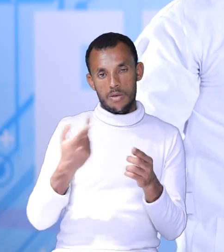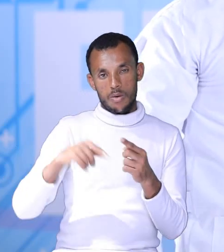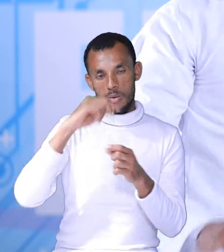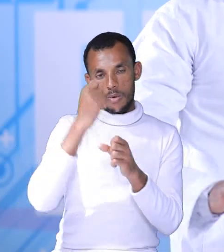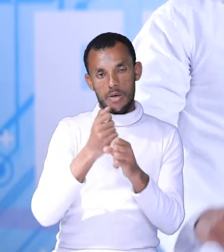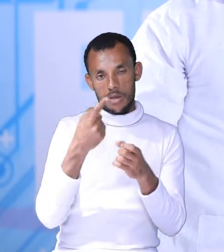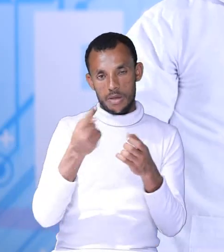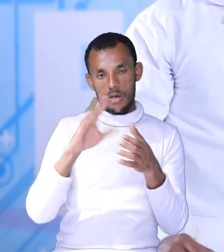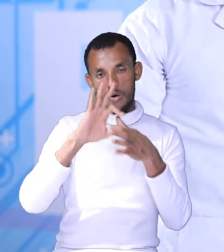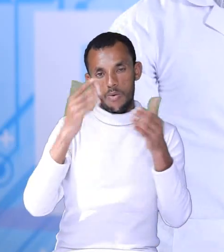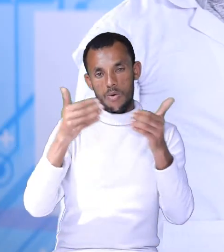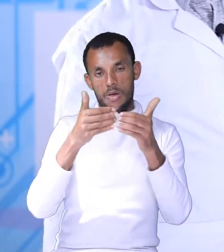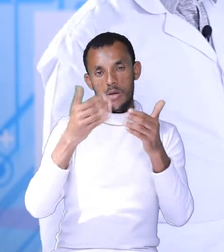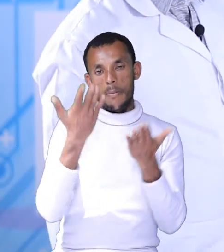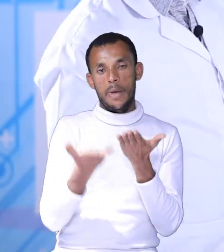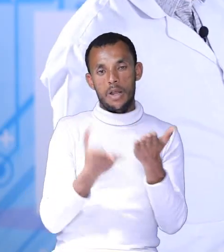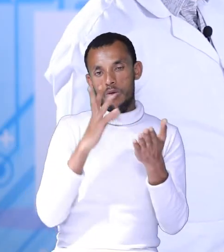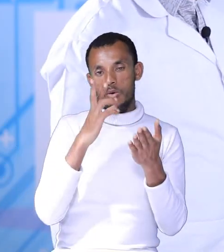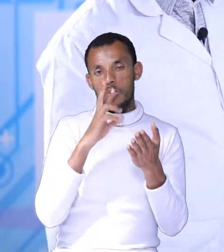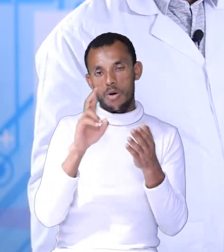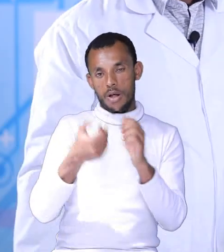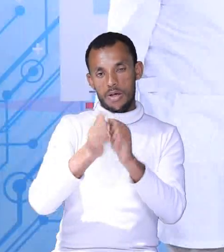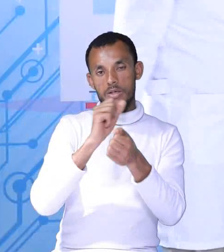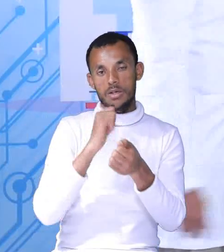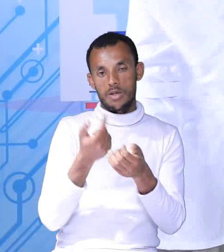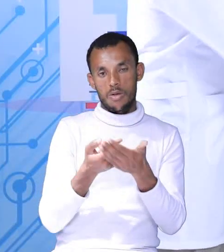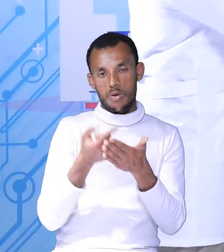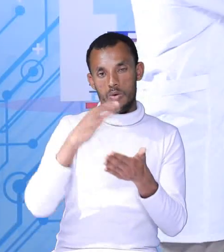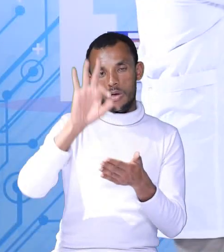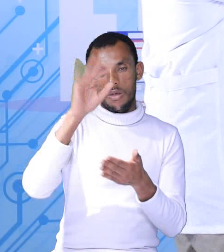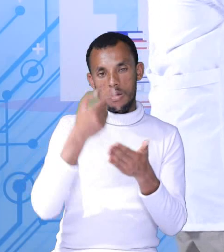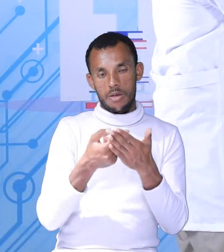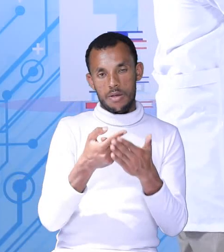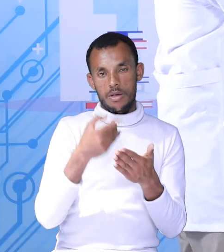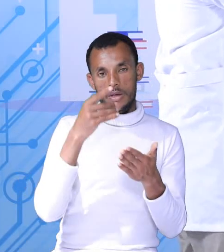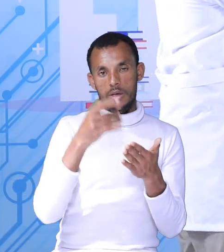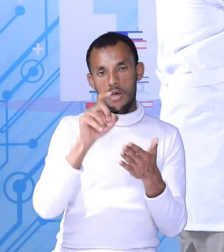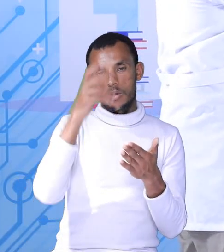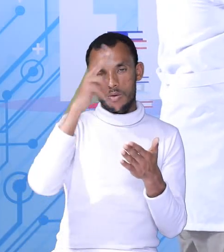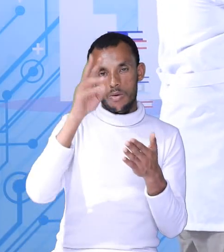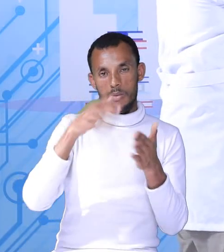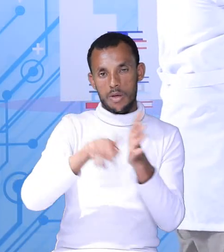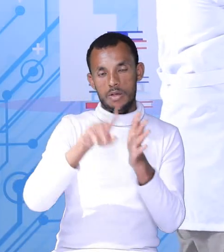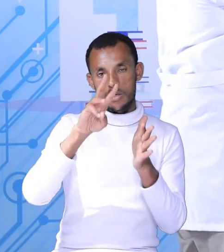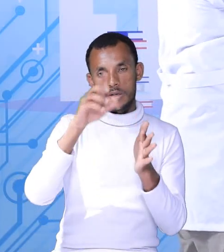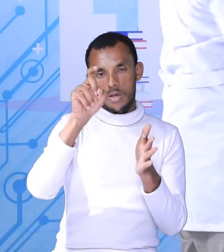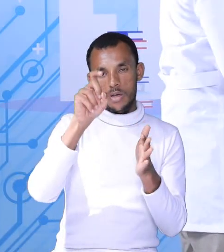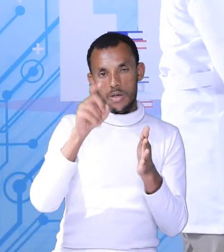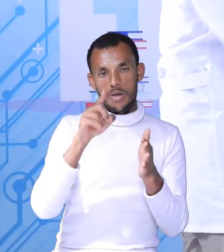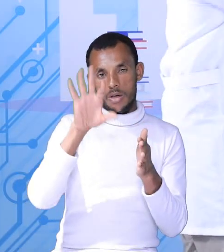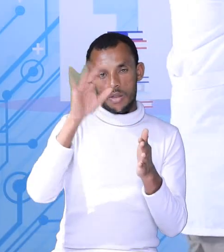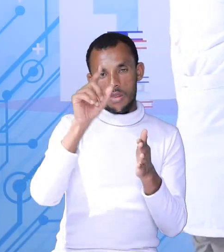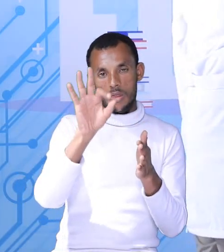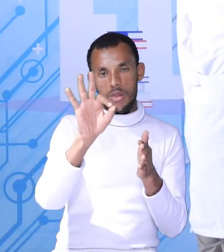make the equation balanced or unchanged. So you'll have this one. This is x squared minus 6x. You add 9